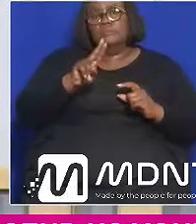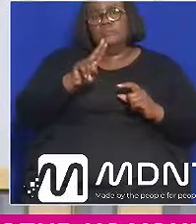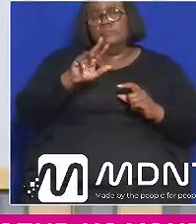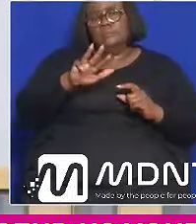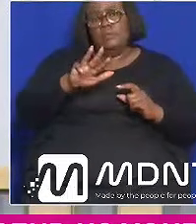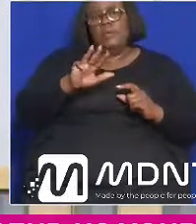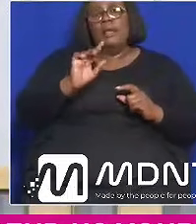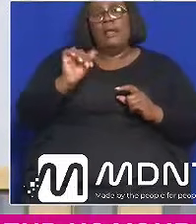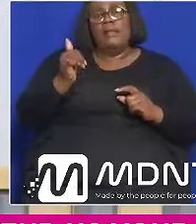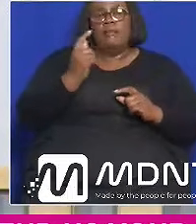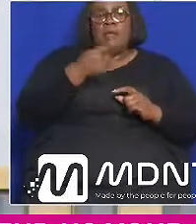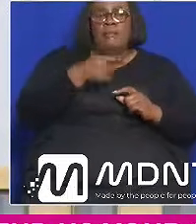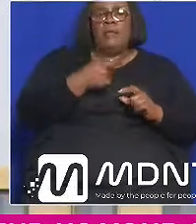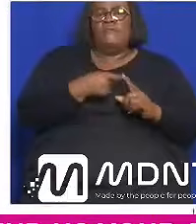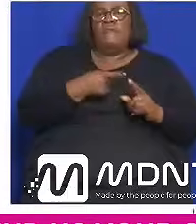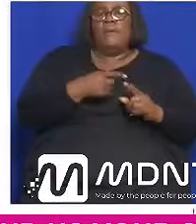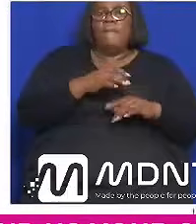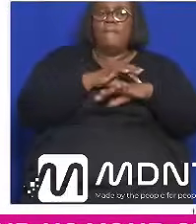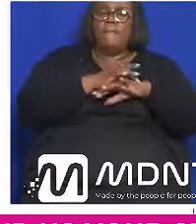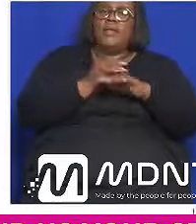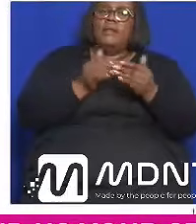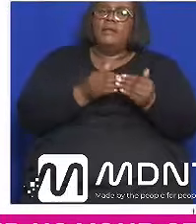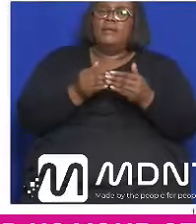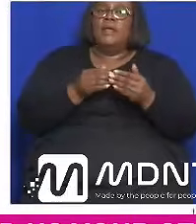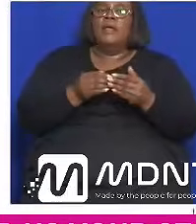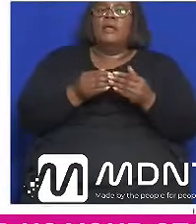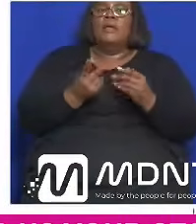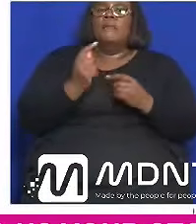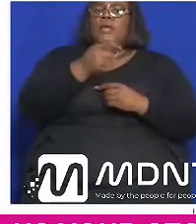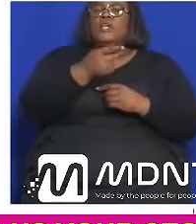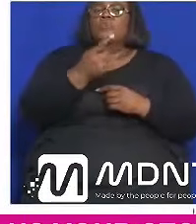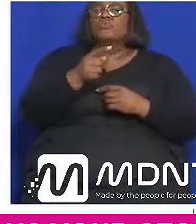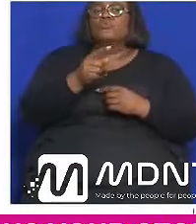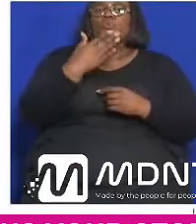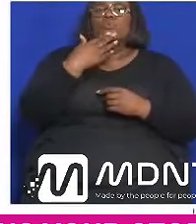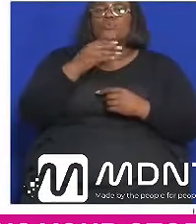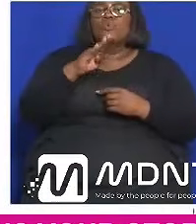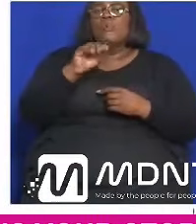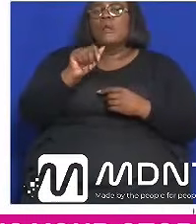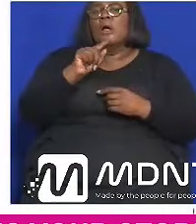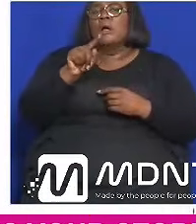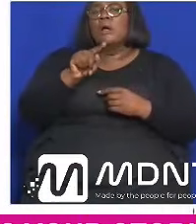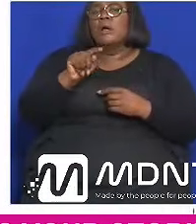to Bazwimi Factors, and this time for 1.5 million.